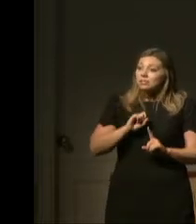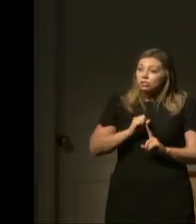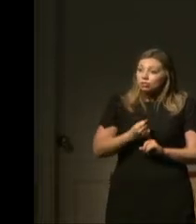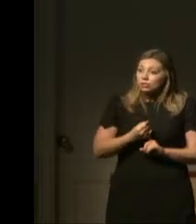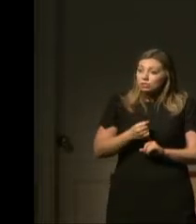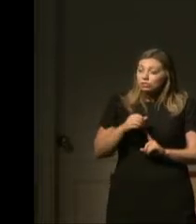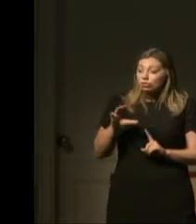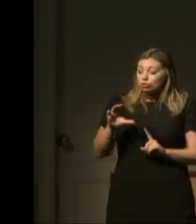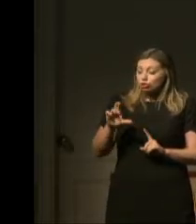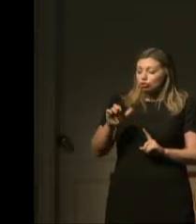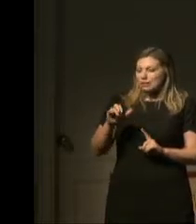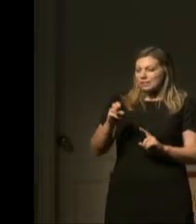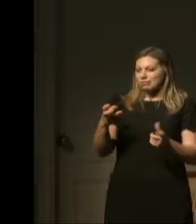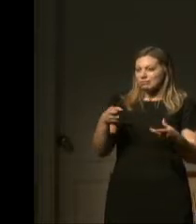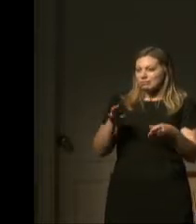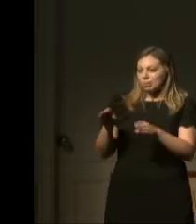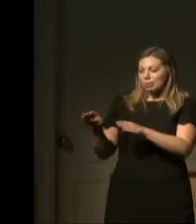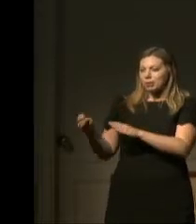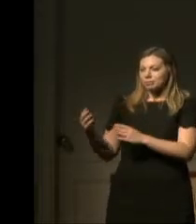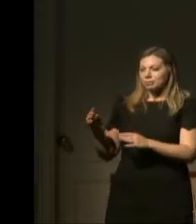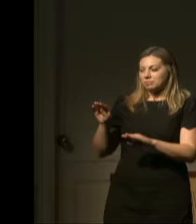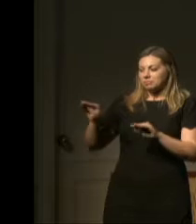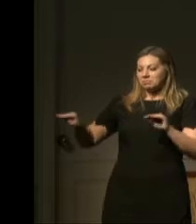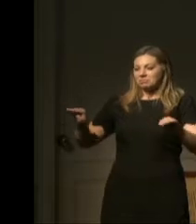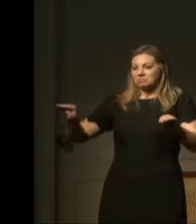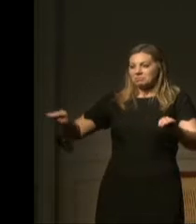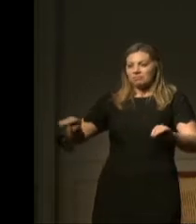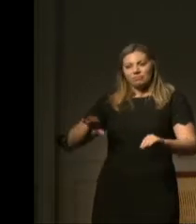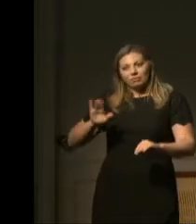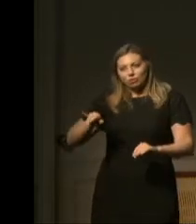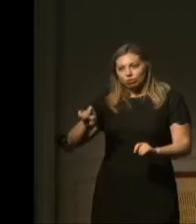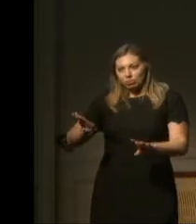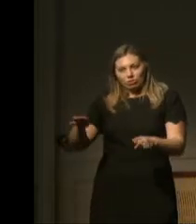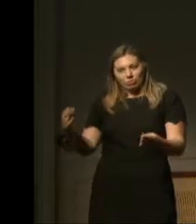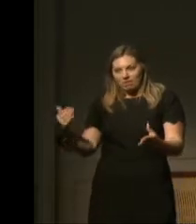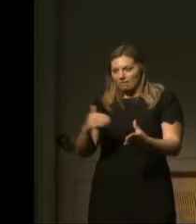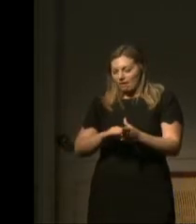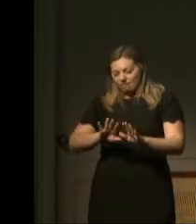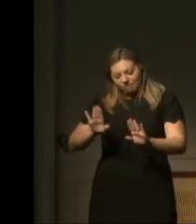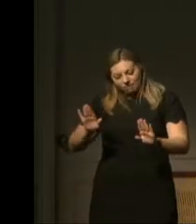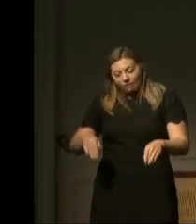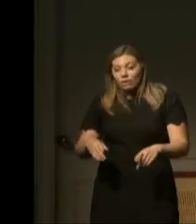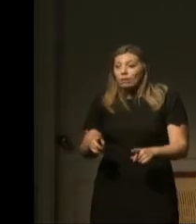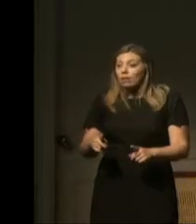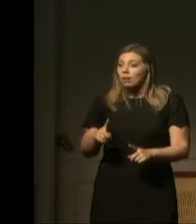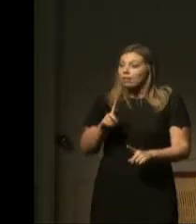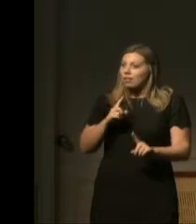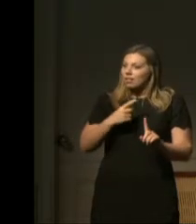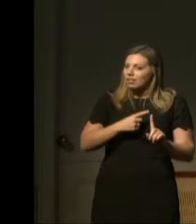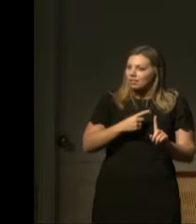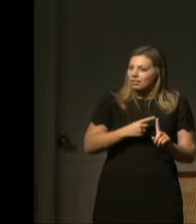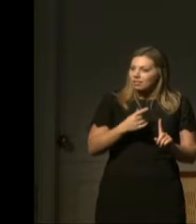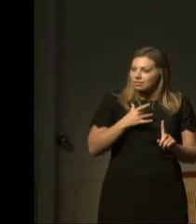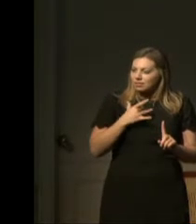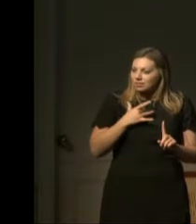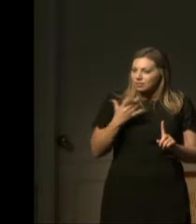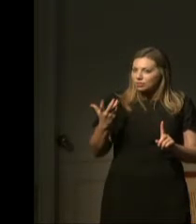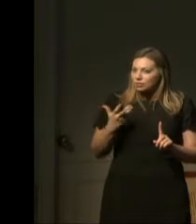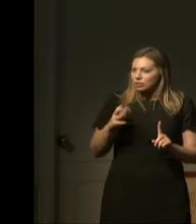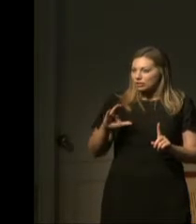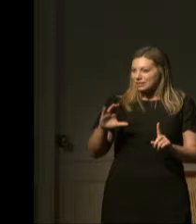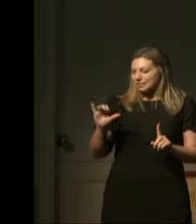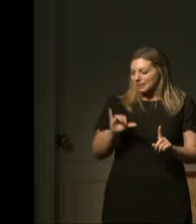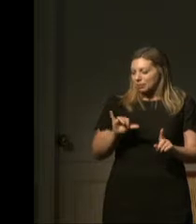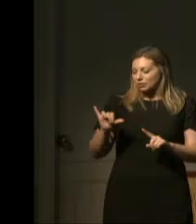crates are closed, aren't they? They're tucked away. They're never meant to be opened again. And this was a sense that Chip